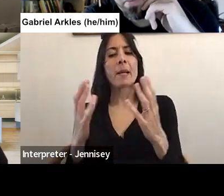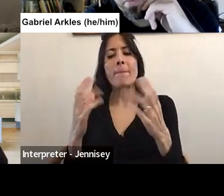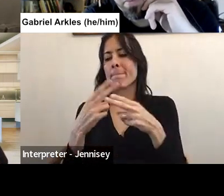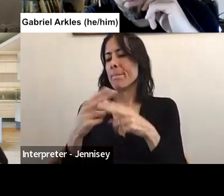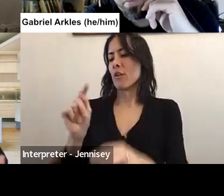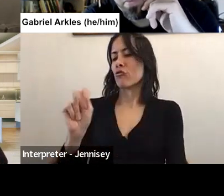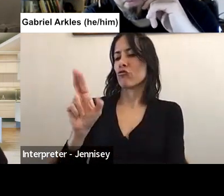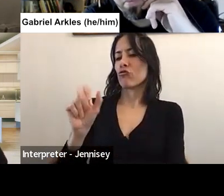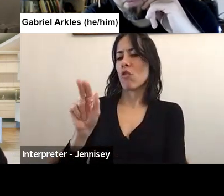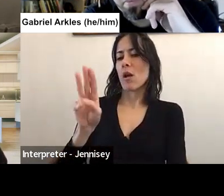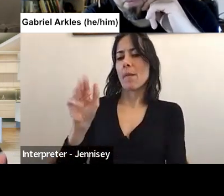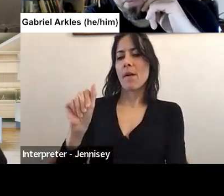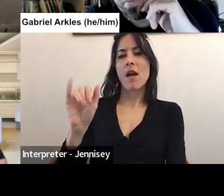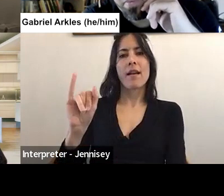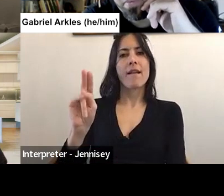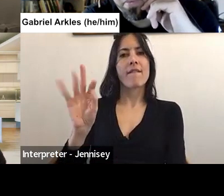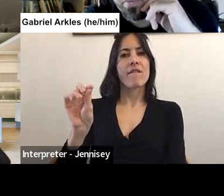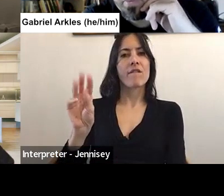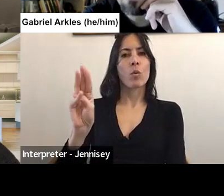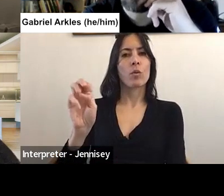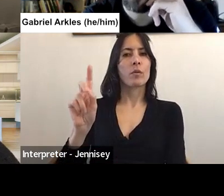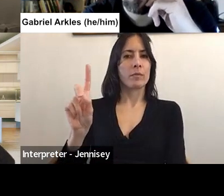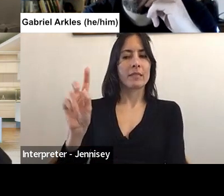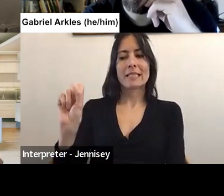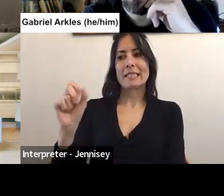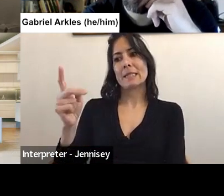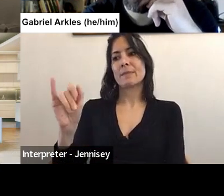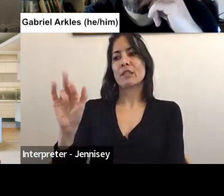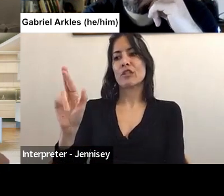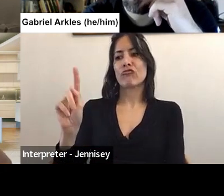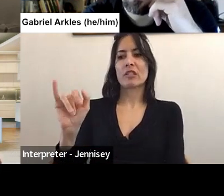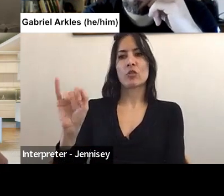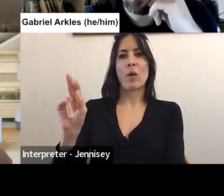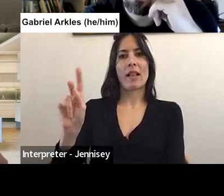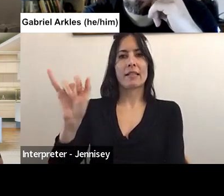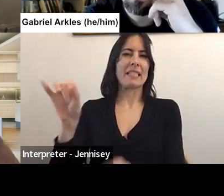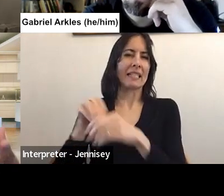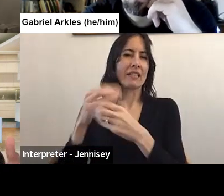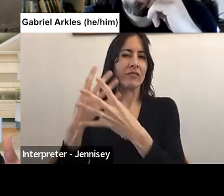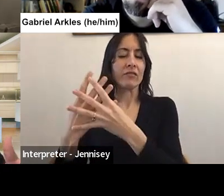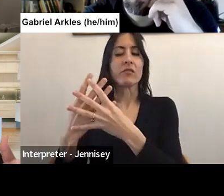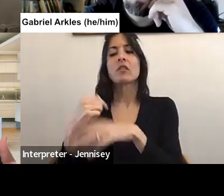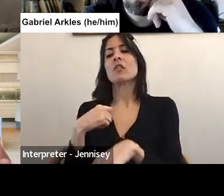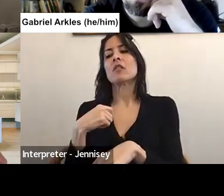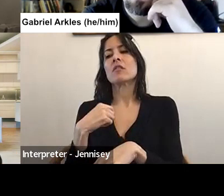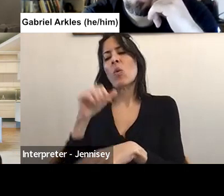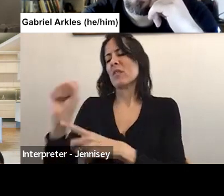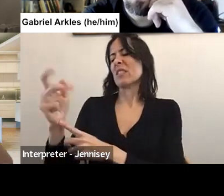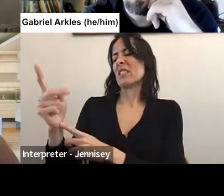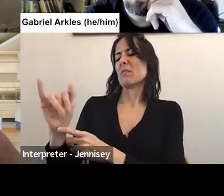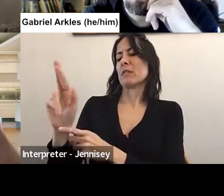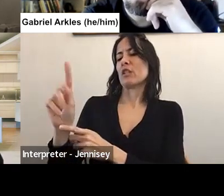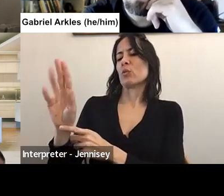Trauma-Informed Spirituality in Carceral Spaces. And we're not talking like Christian or what have you, it's about holistic approaches, right?